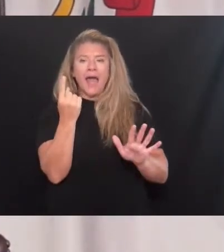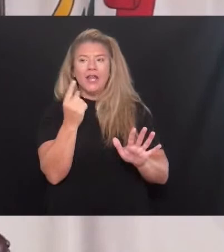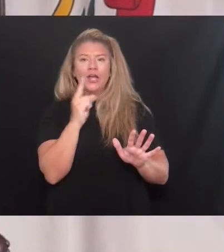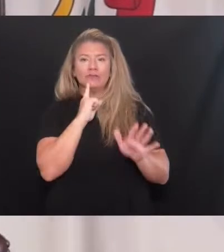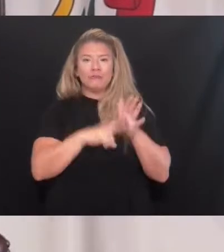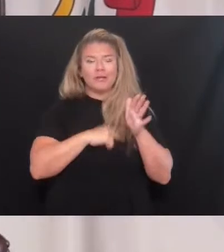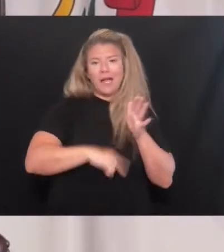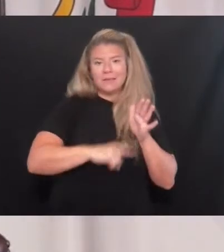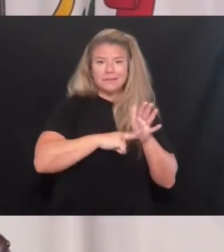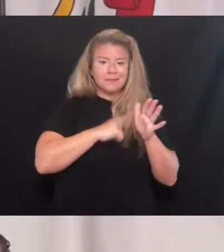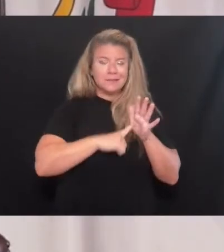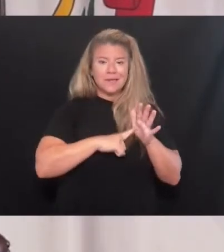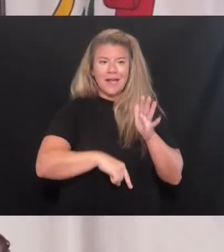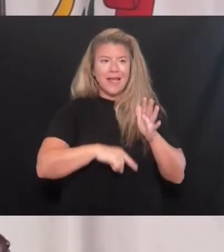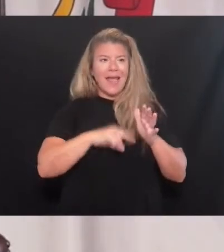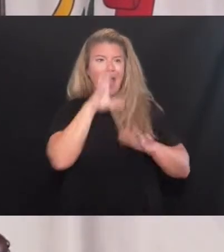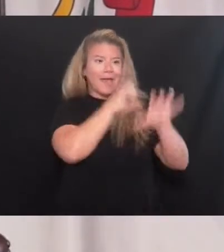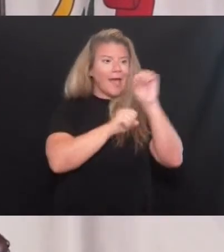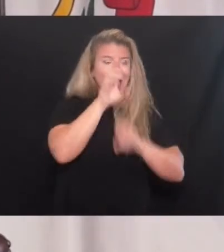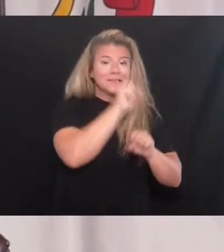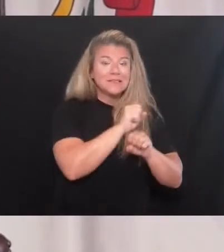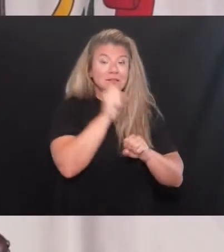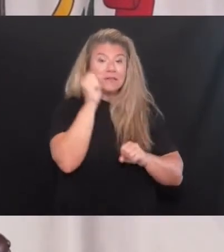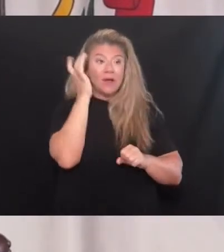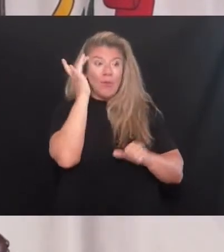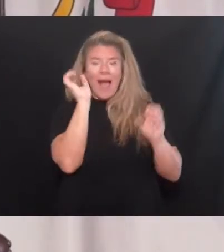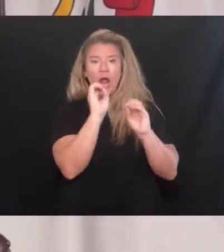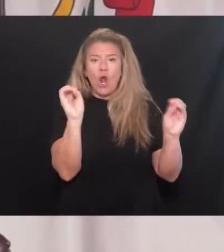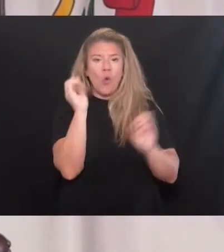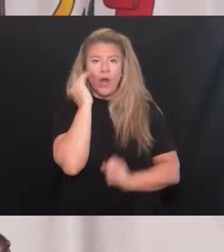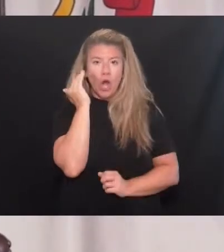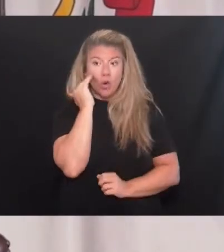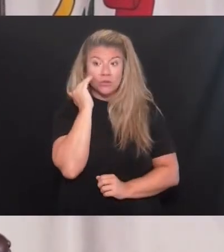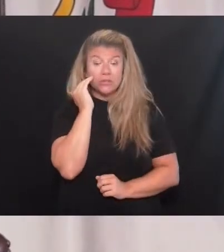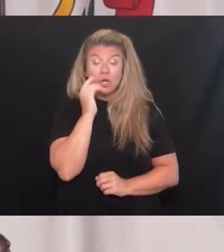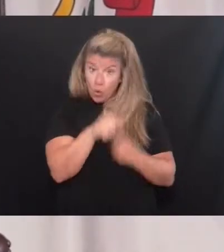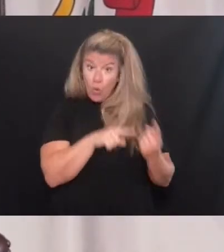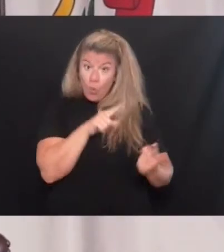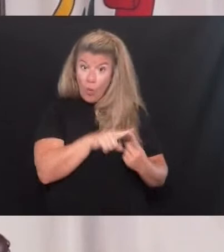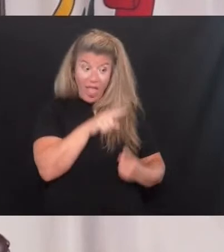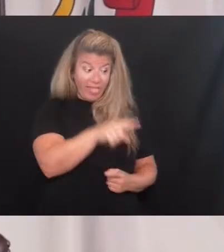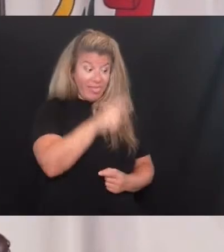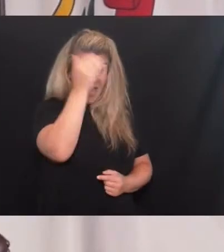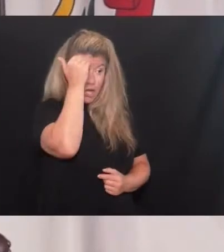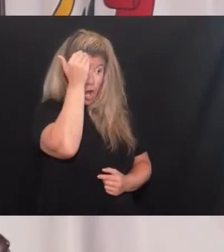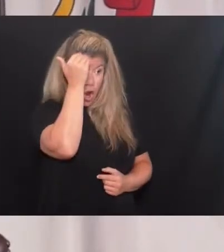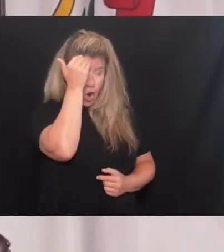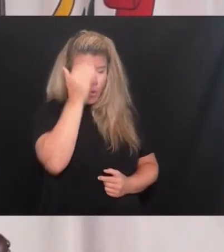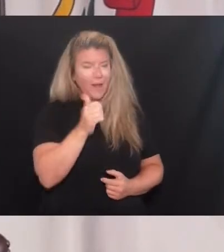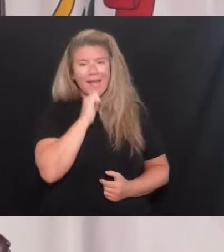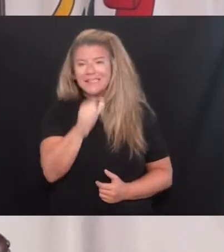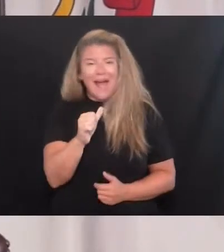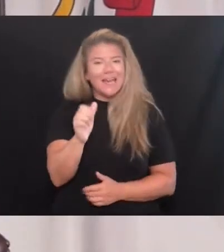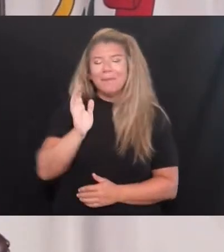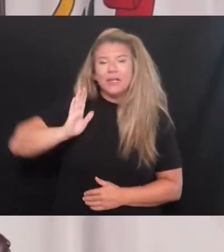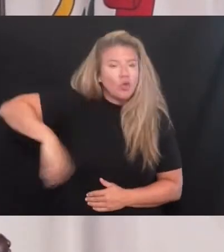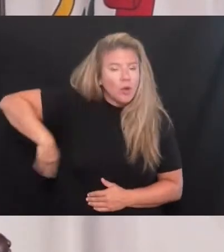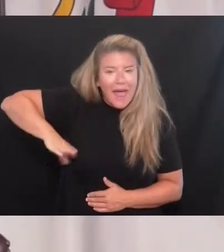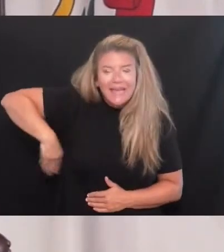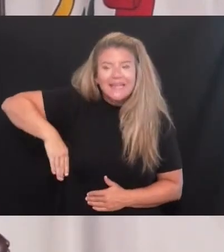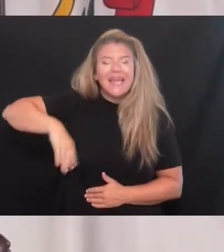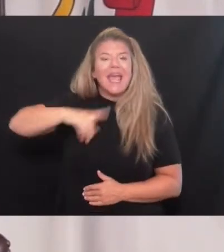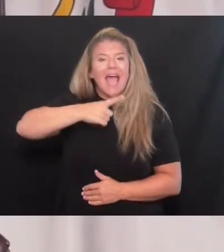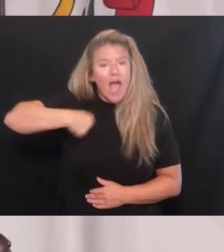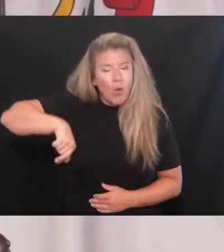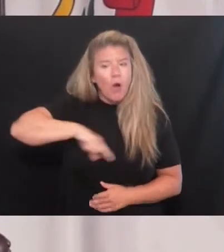you. Nobody knows right now, but they will. And when they know, it won't be too late, and we will be